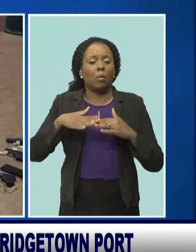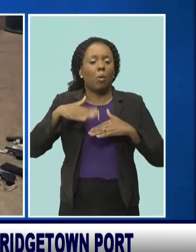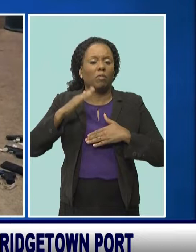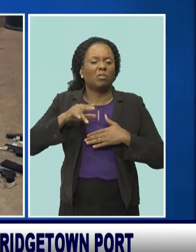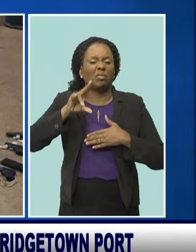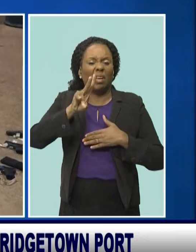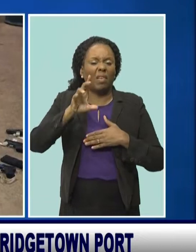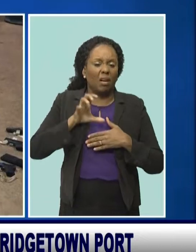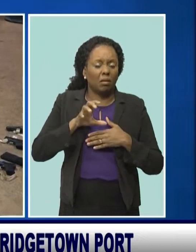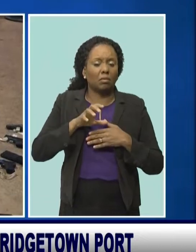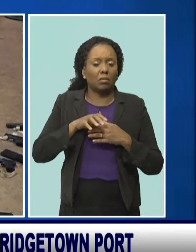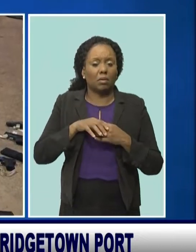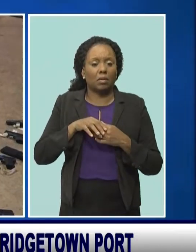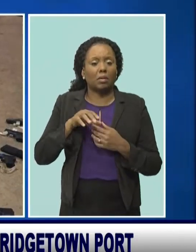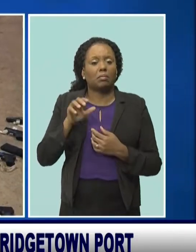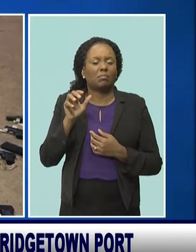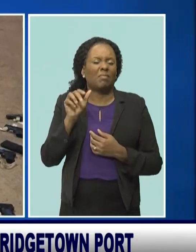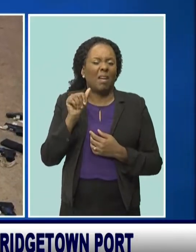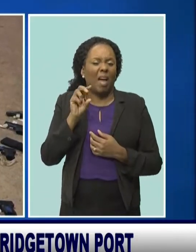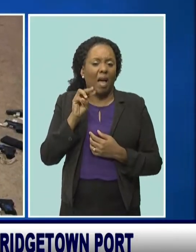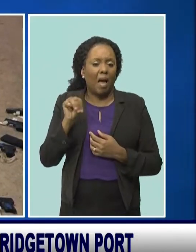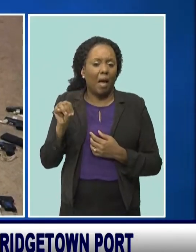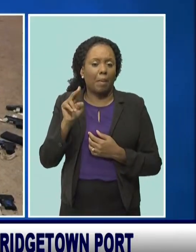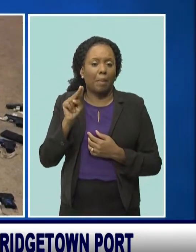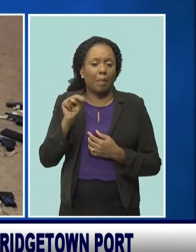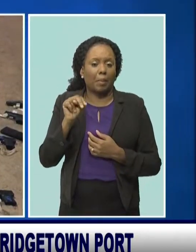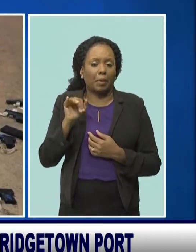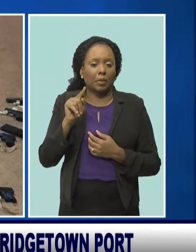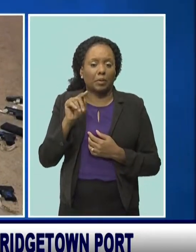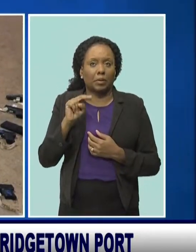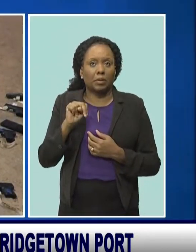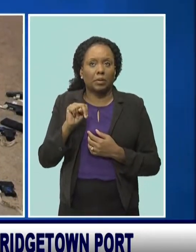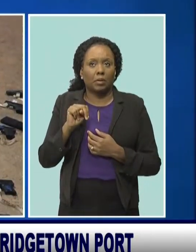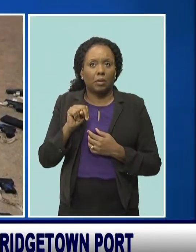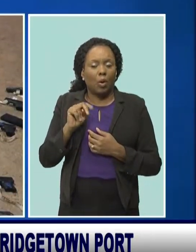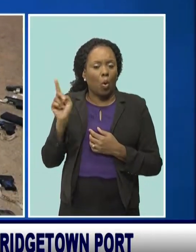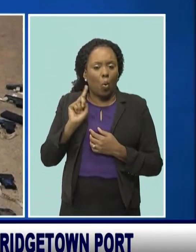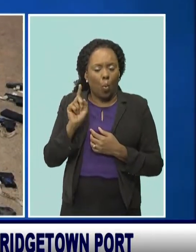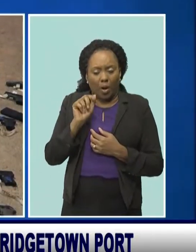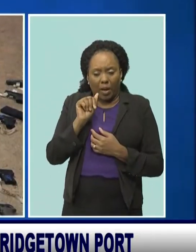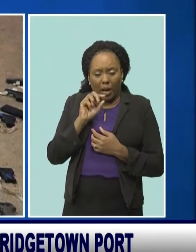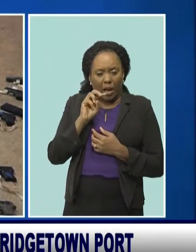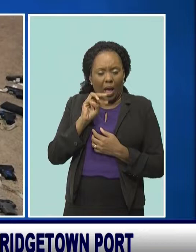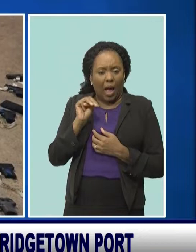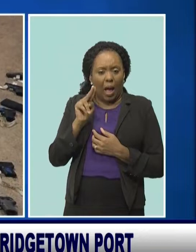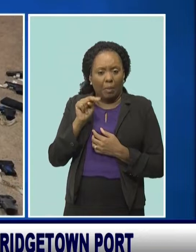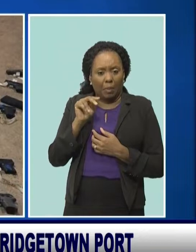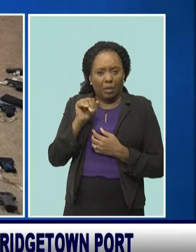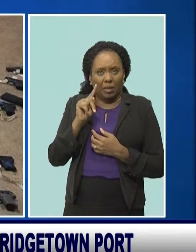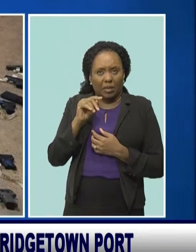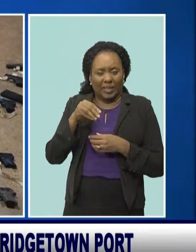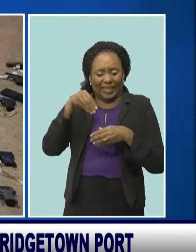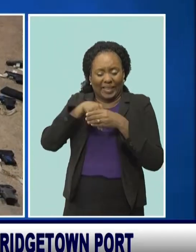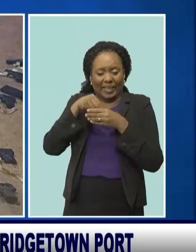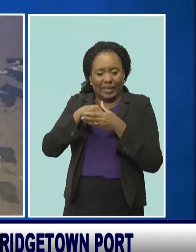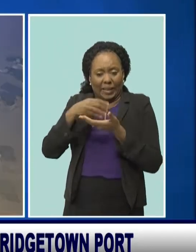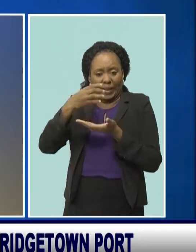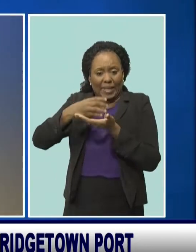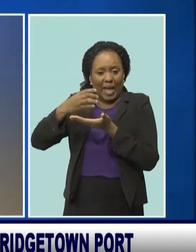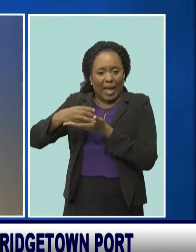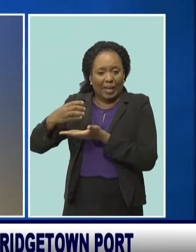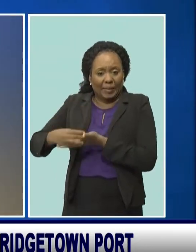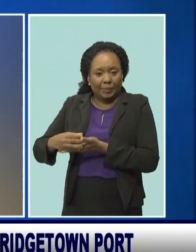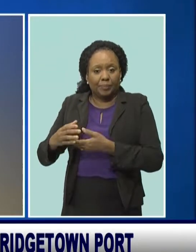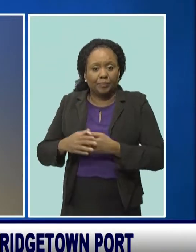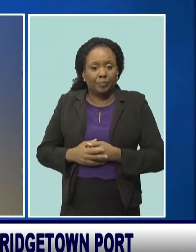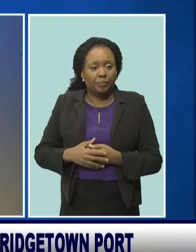of ammunition were seized. The weapons were reportedly concealed in a container. According to Police Communications and Public Affairs Officer Acting